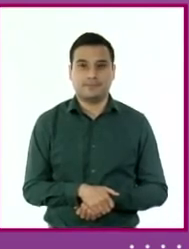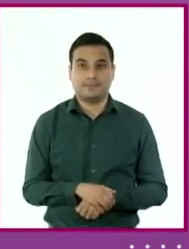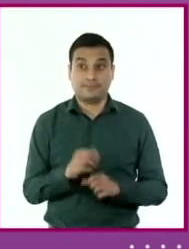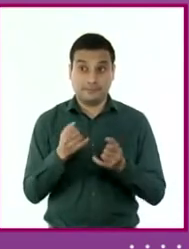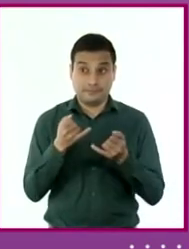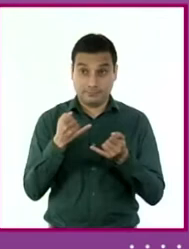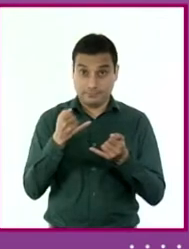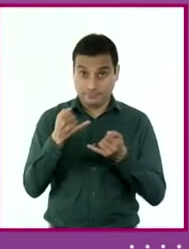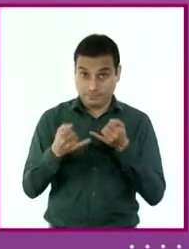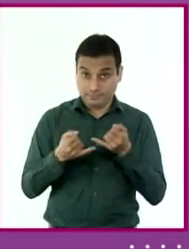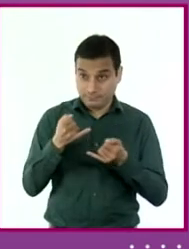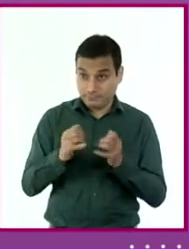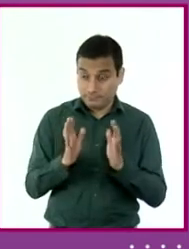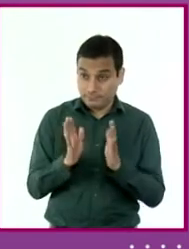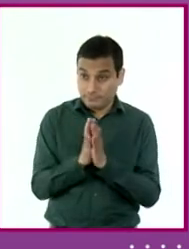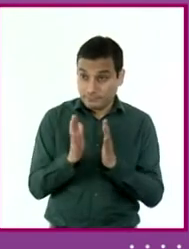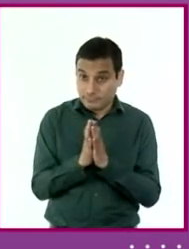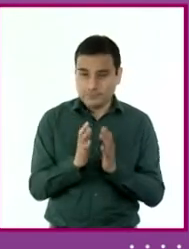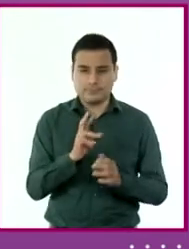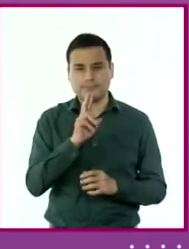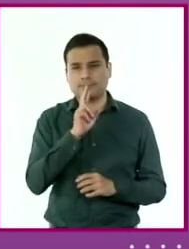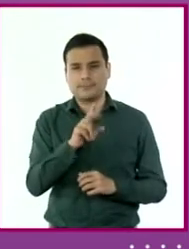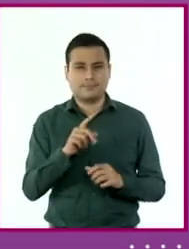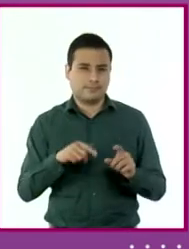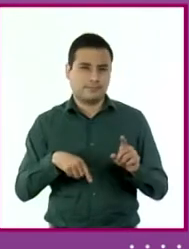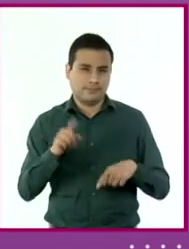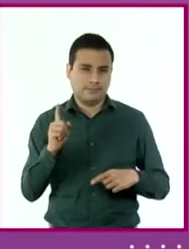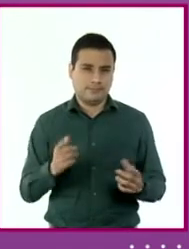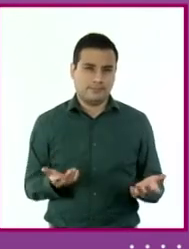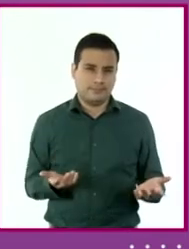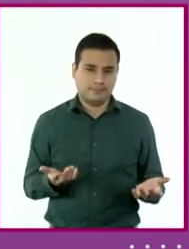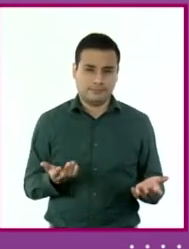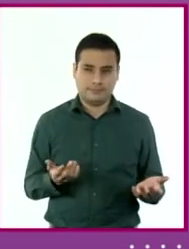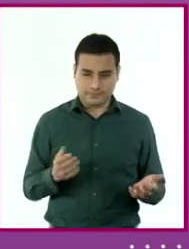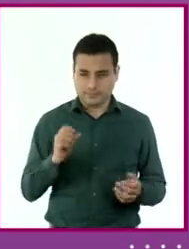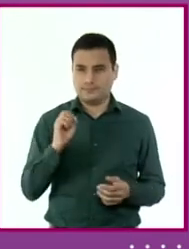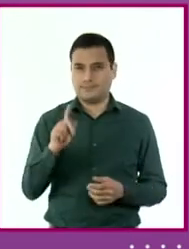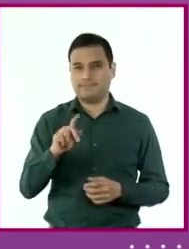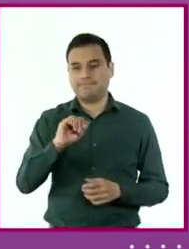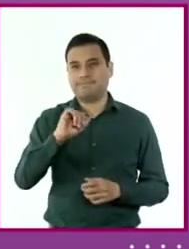¿Jugamos? Mejor jugamos fútbol. Sí.